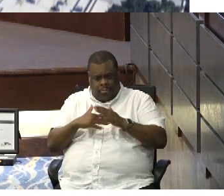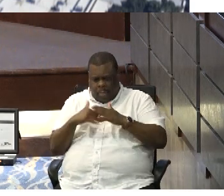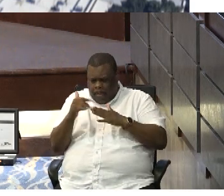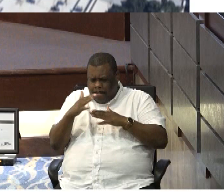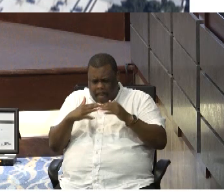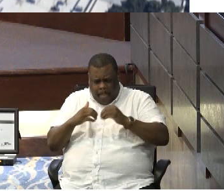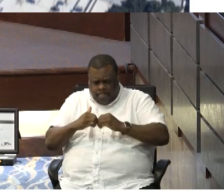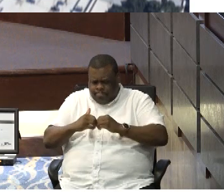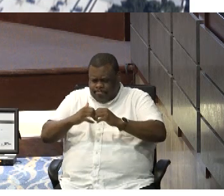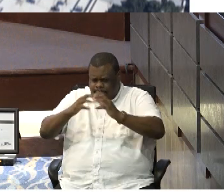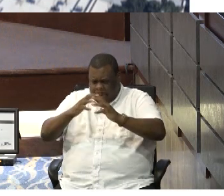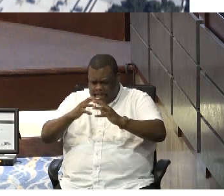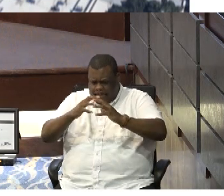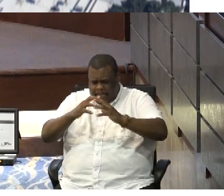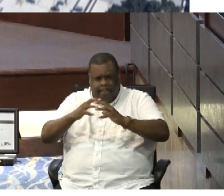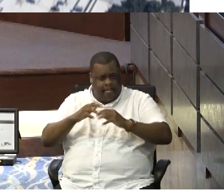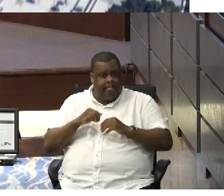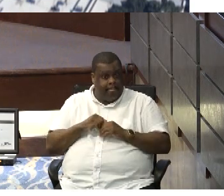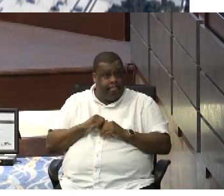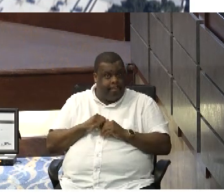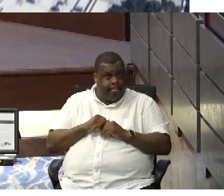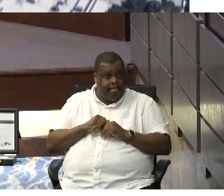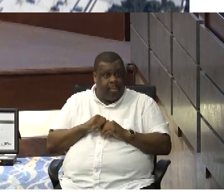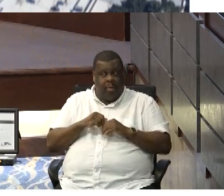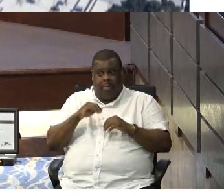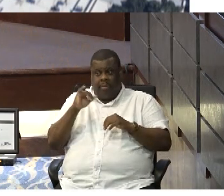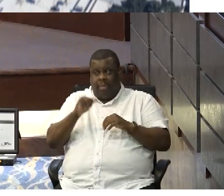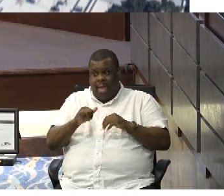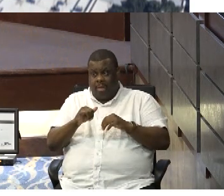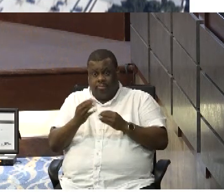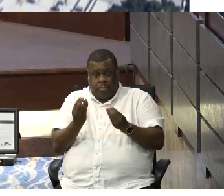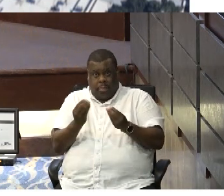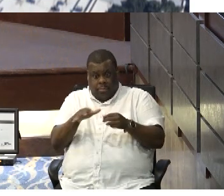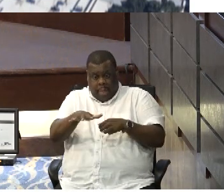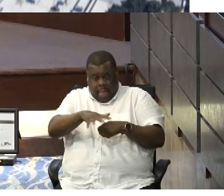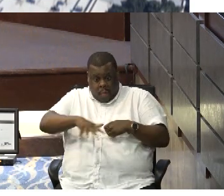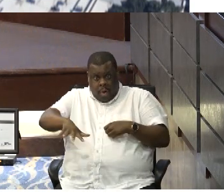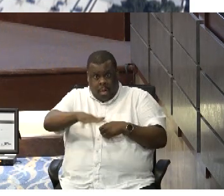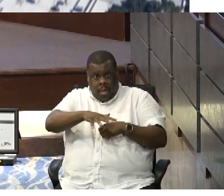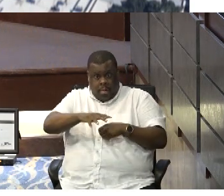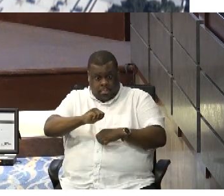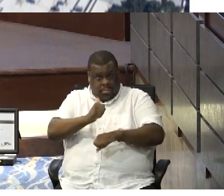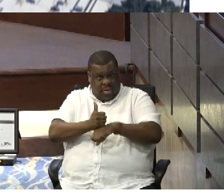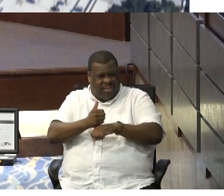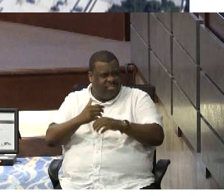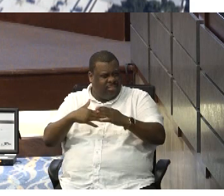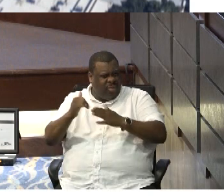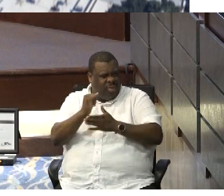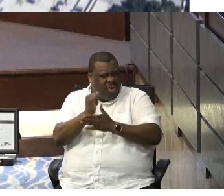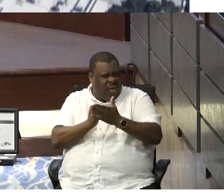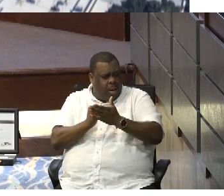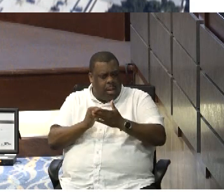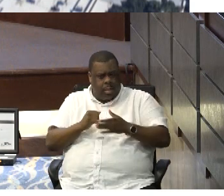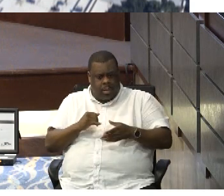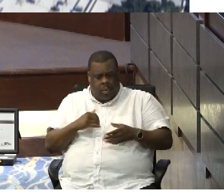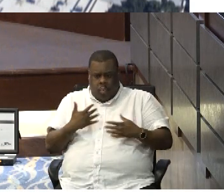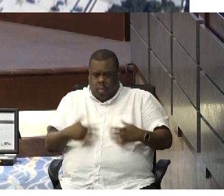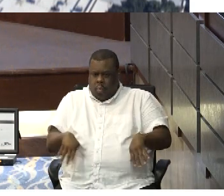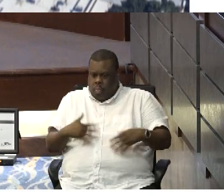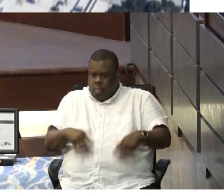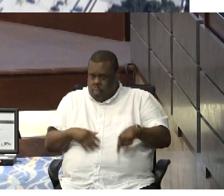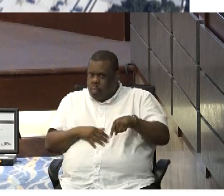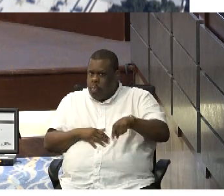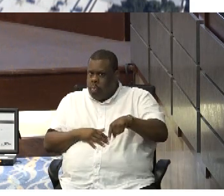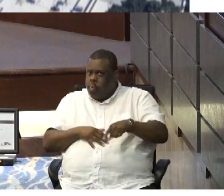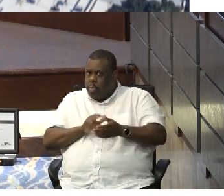arts, that it's the kind of iconic location that comes around maybe once in a generation, and